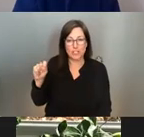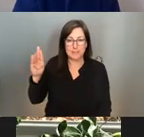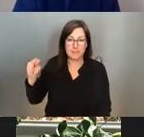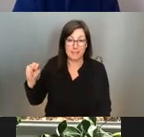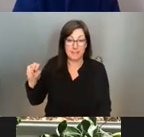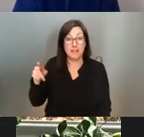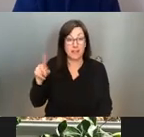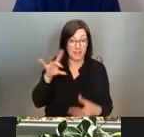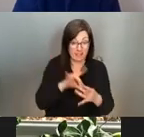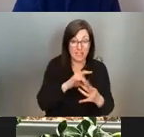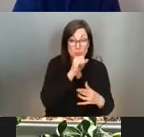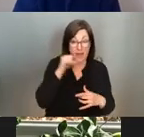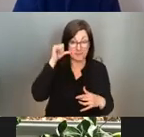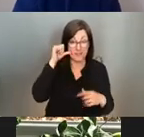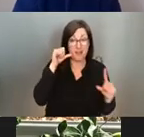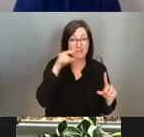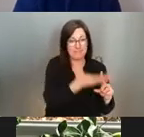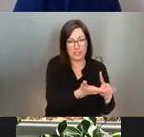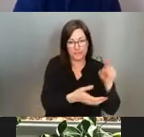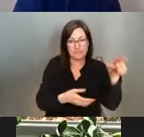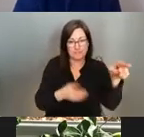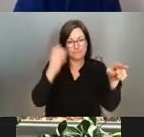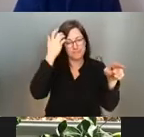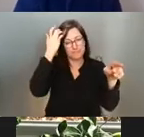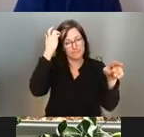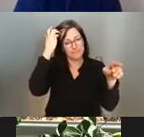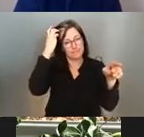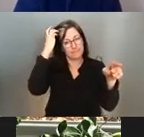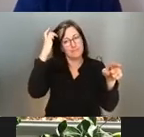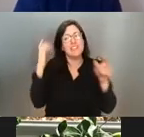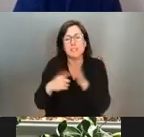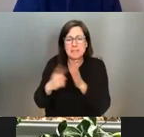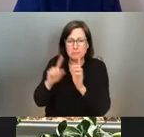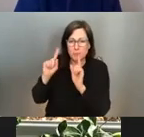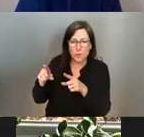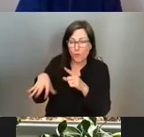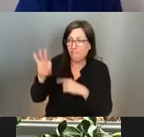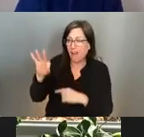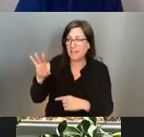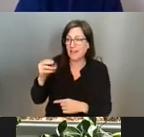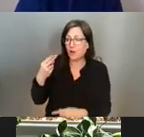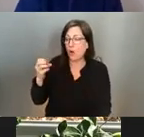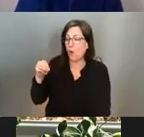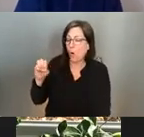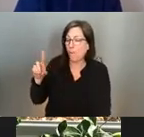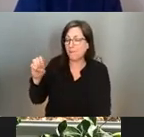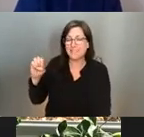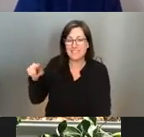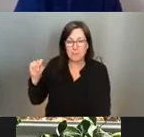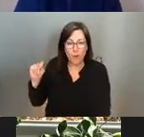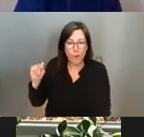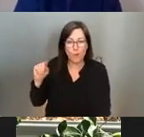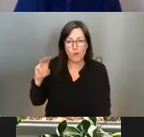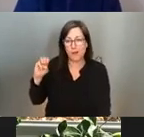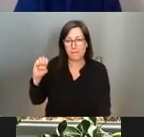is included here. I like to find them at Home Depot a lot of times, or Menards. You can get them in different colors. I kind of stay